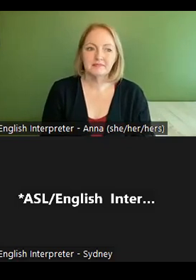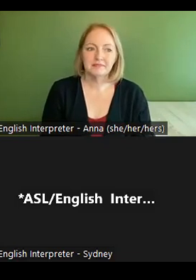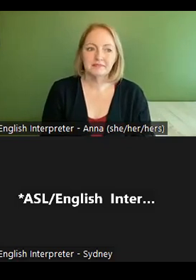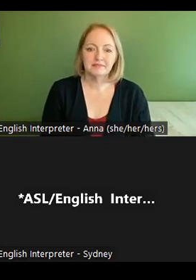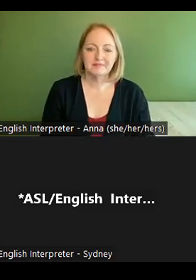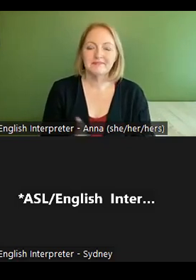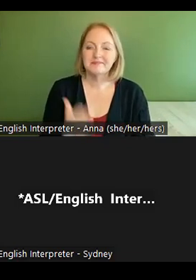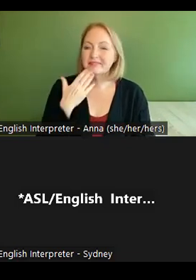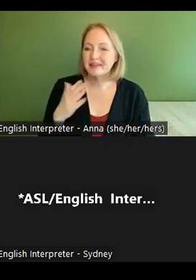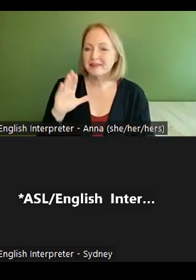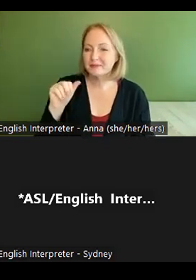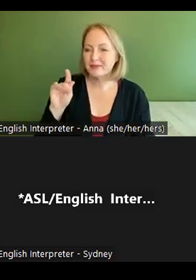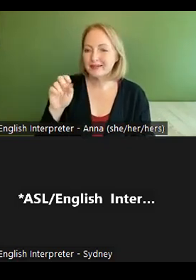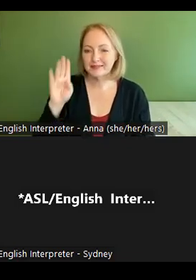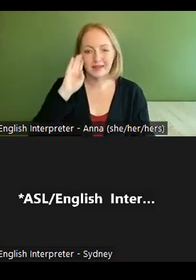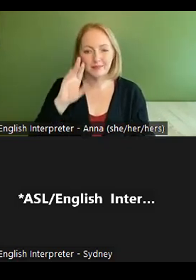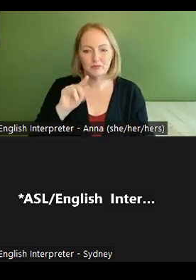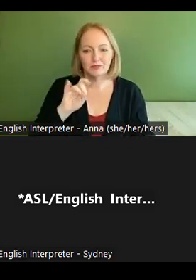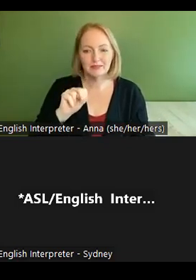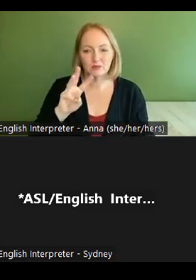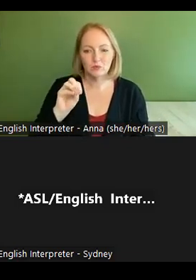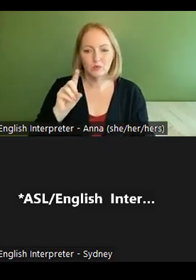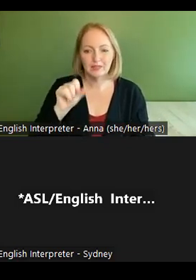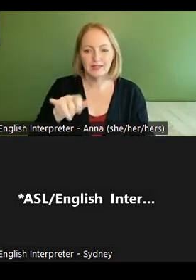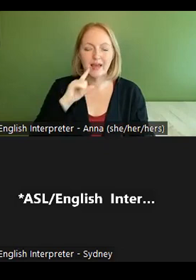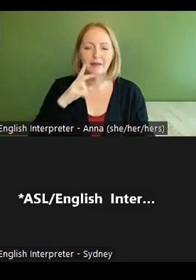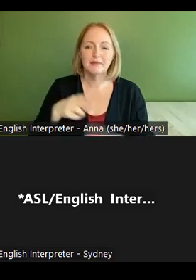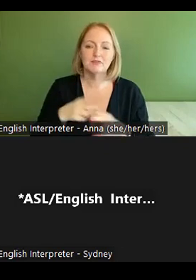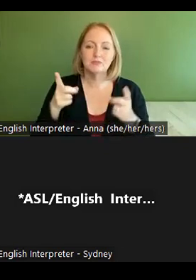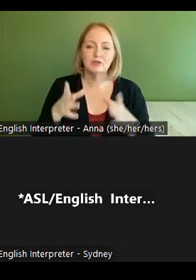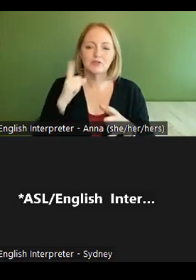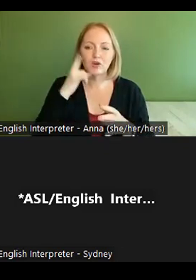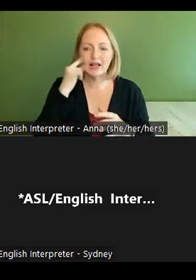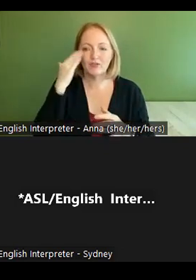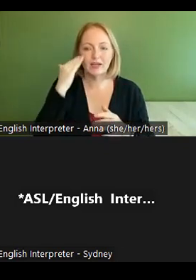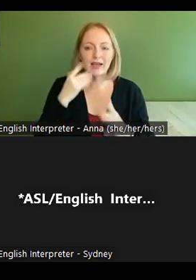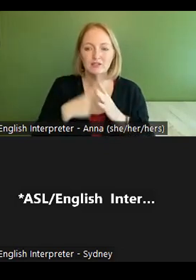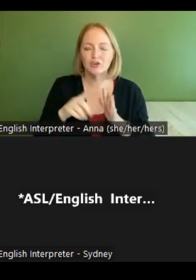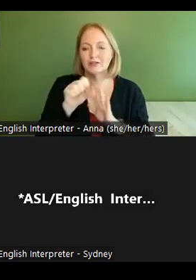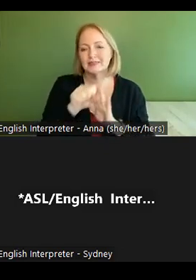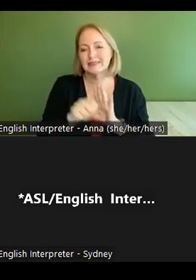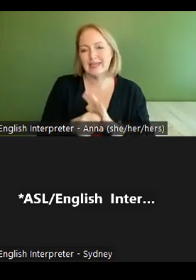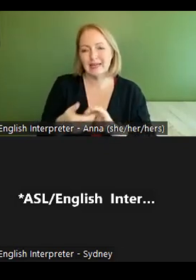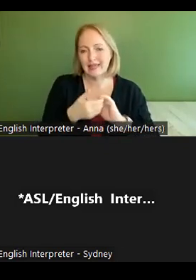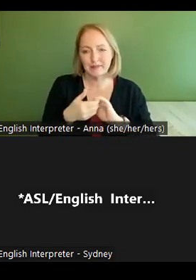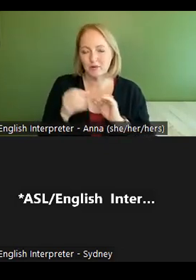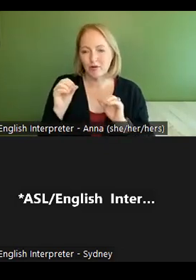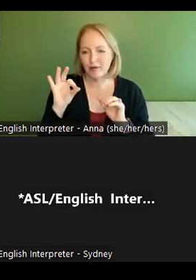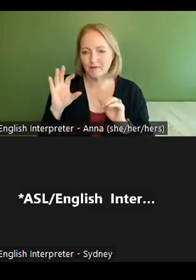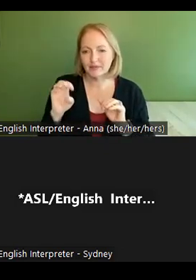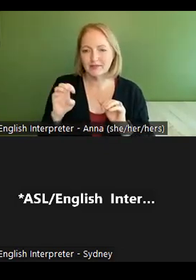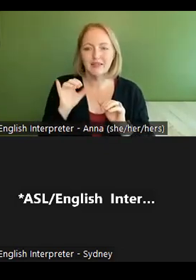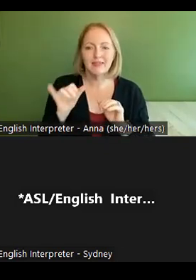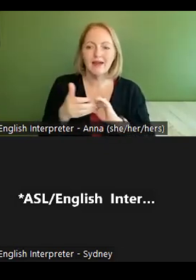Thank you, Brandon. Hello, my name is Riston Woolley, and I'm the Interim Director for the California Head Start State Collaboration Office. The